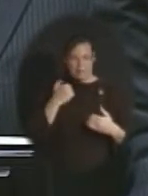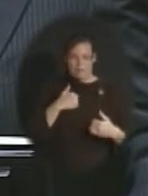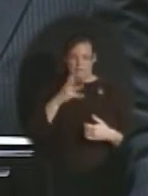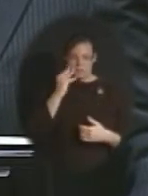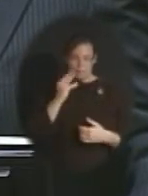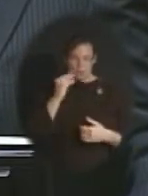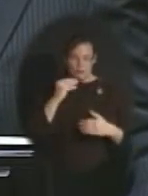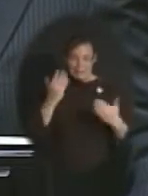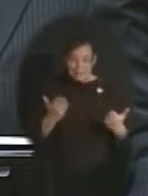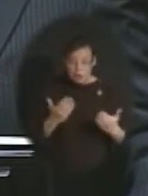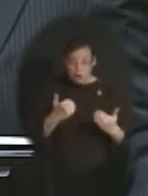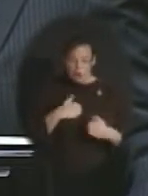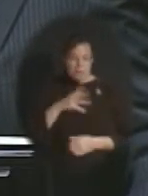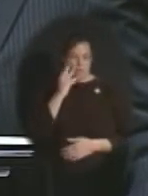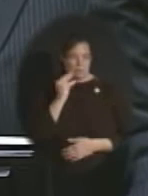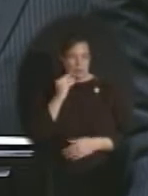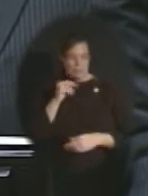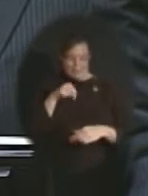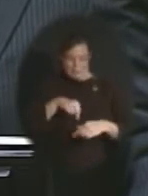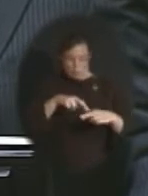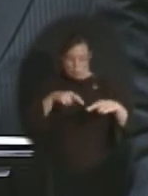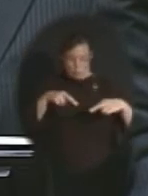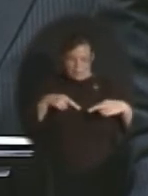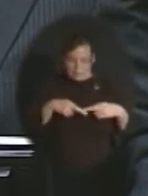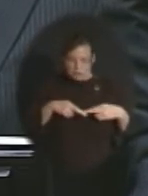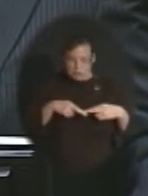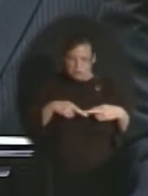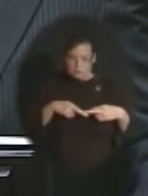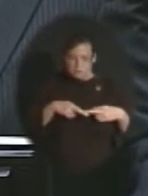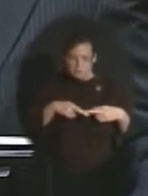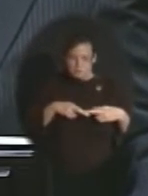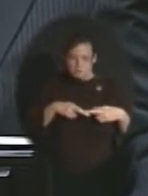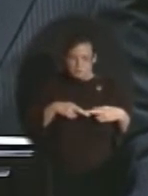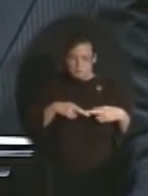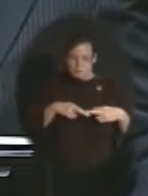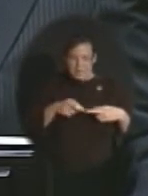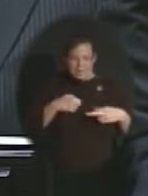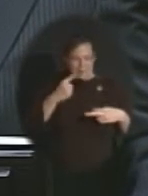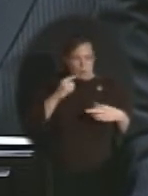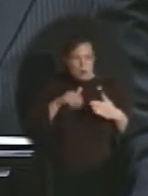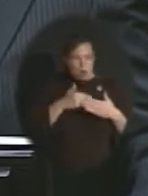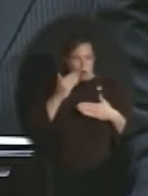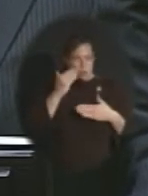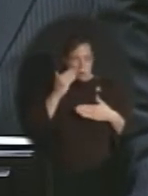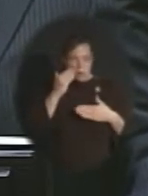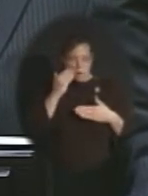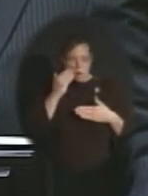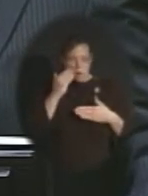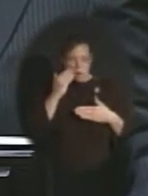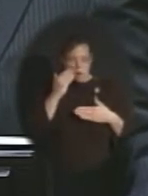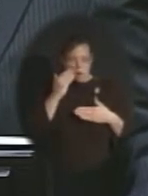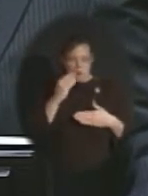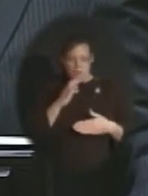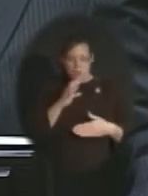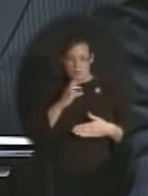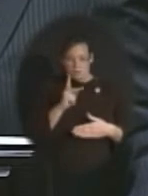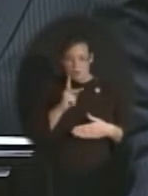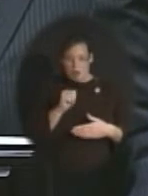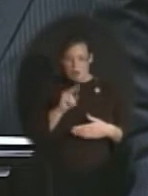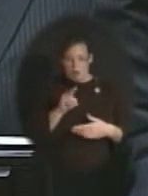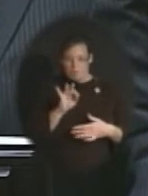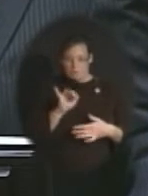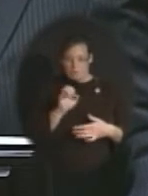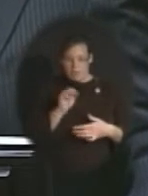experience here. They have experience in this region. I think we all know them. They're the Kauffman Stadium,